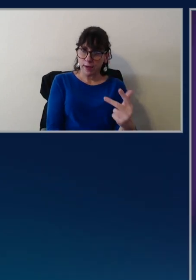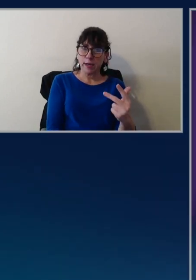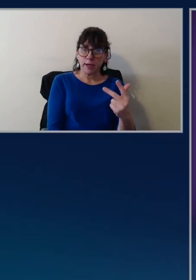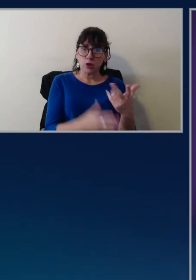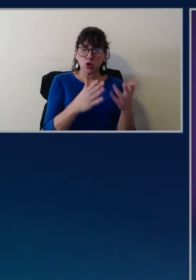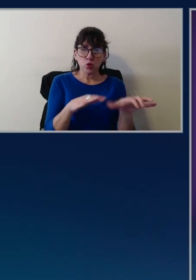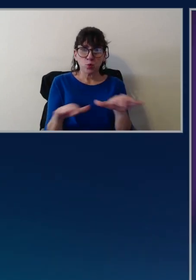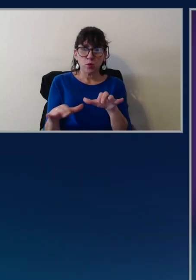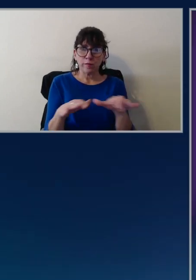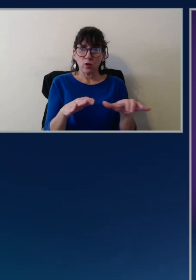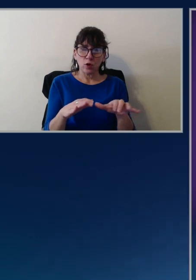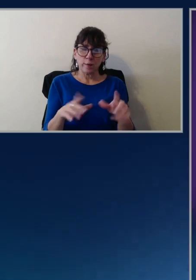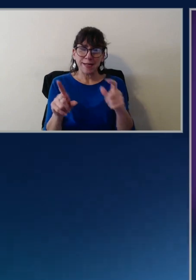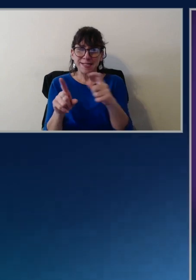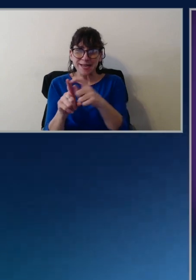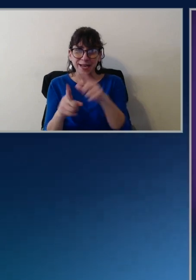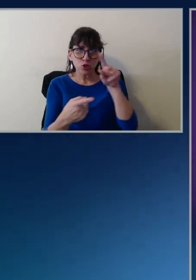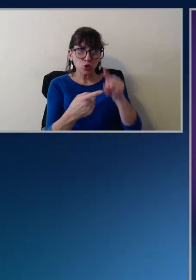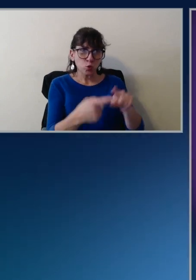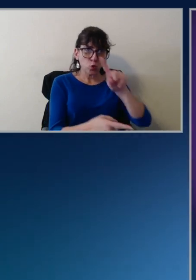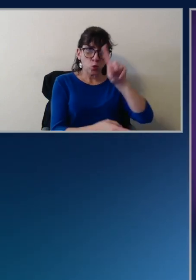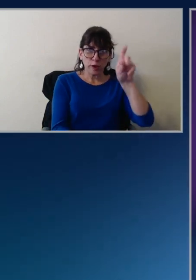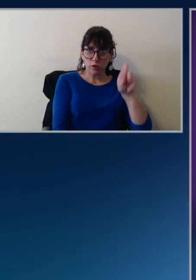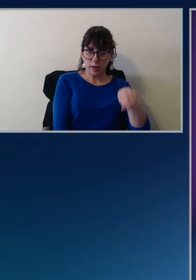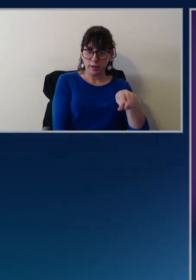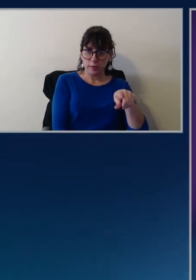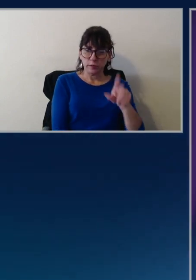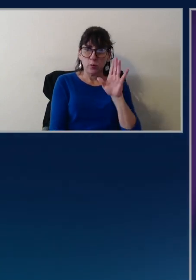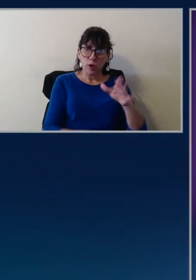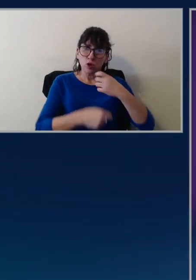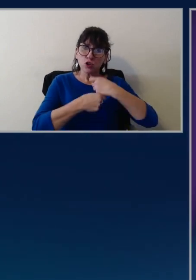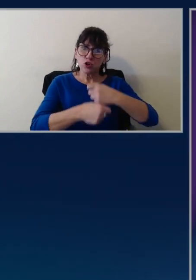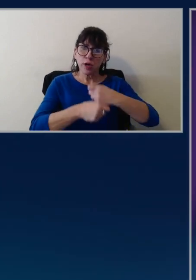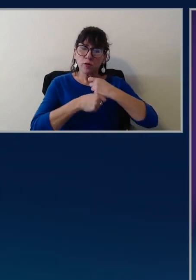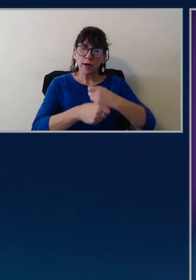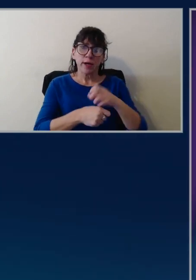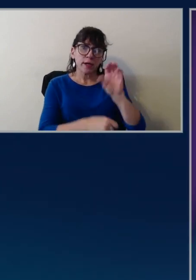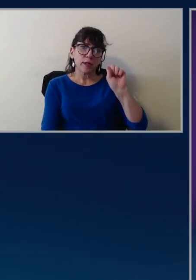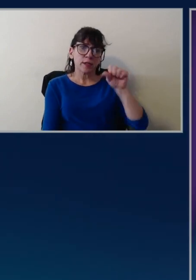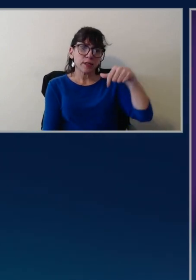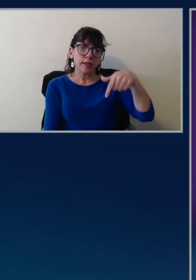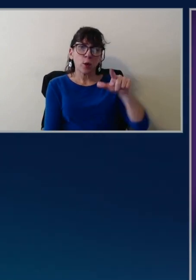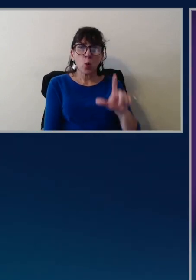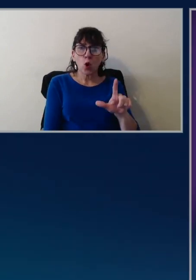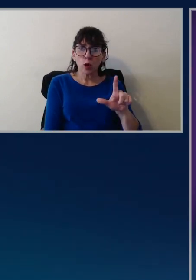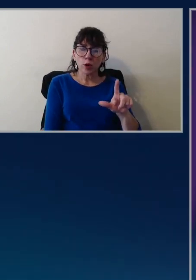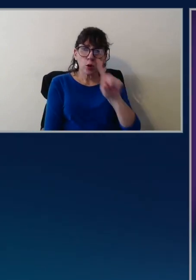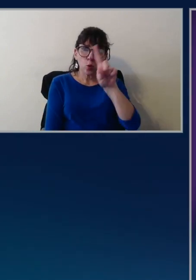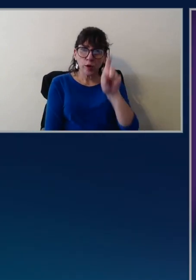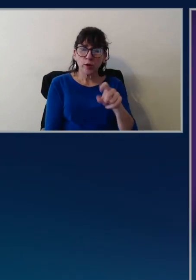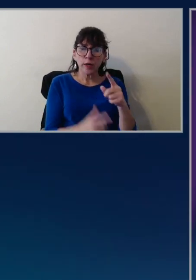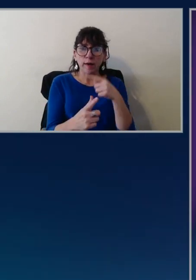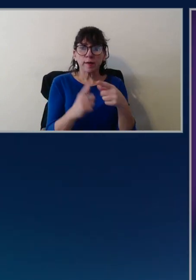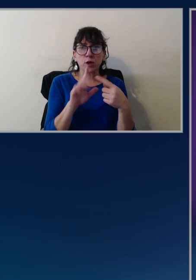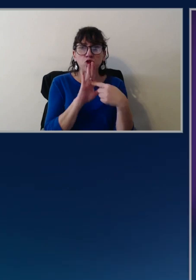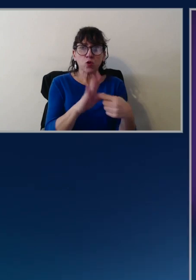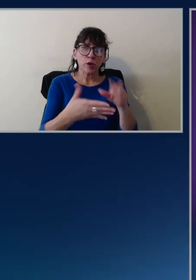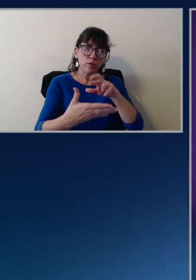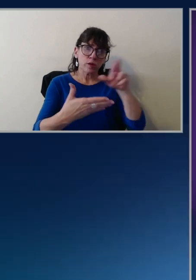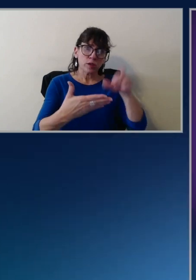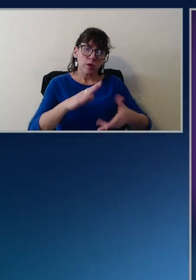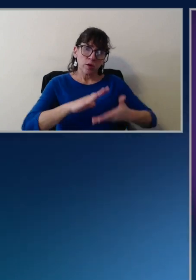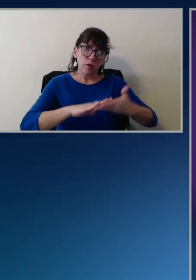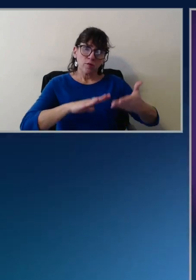called text to query. Okay. So we're going to generate some SQL queries, and then I'm going to show you the results of running those SQL